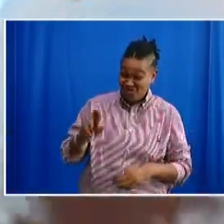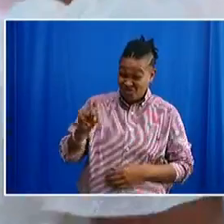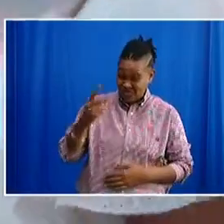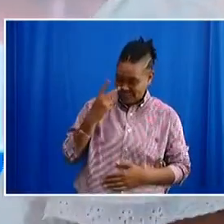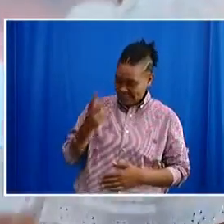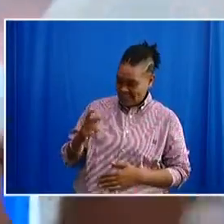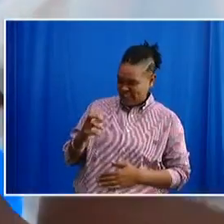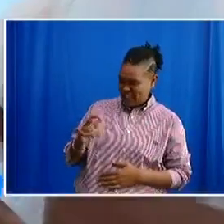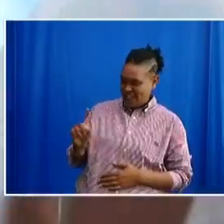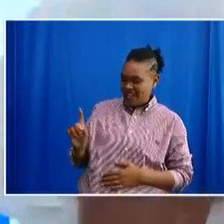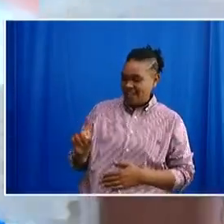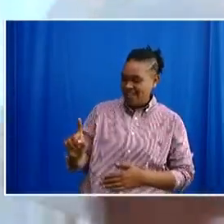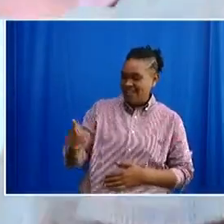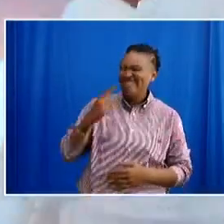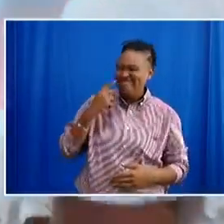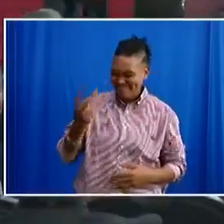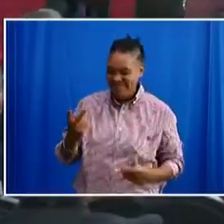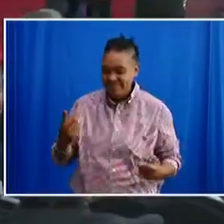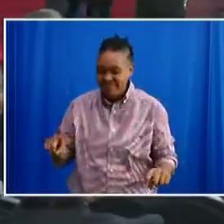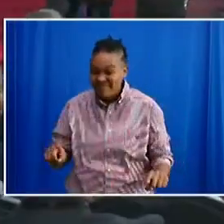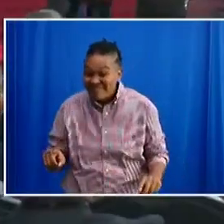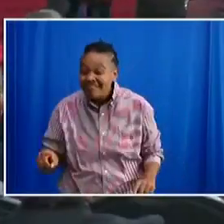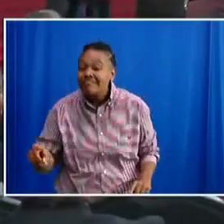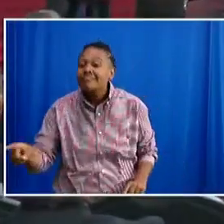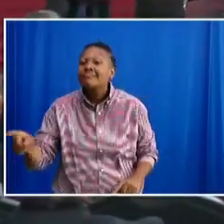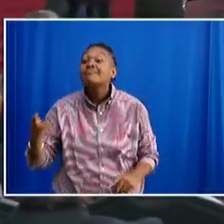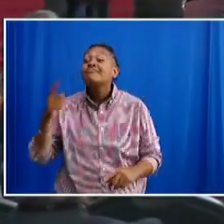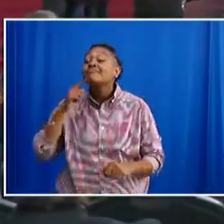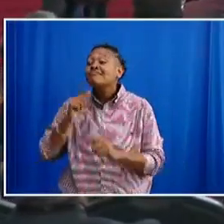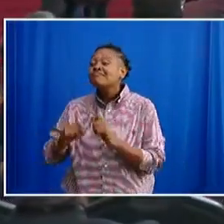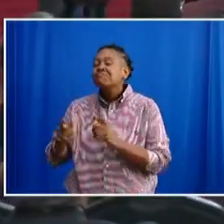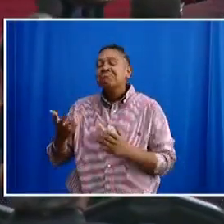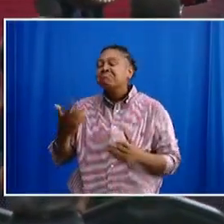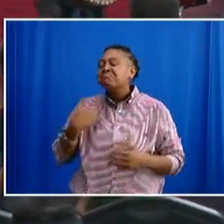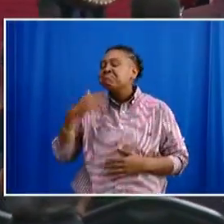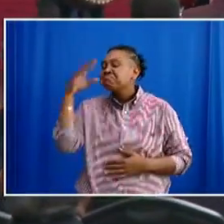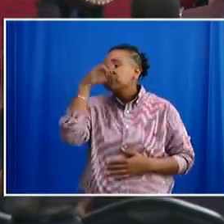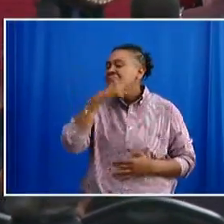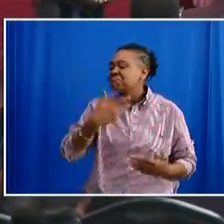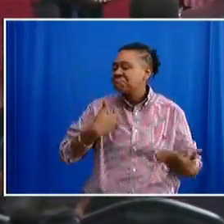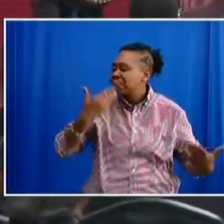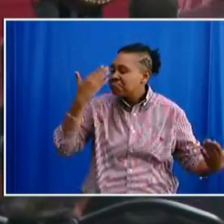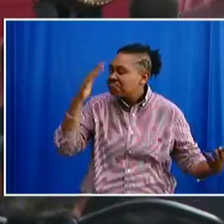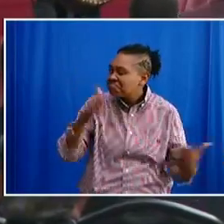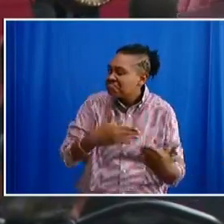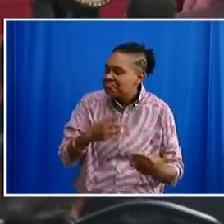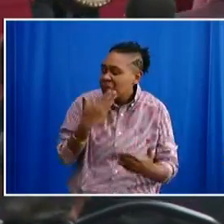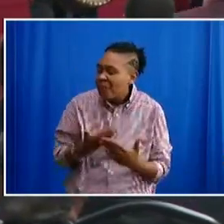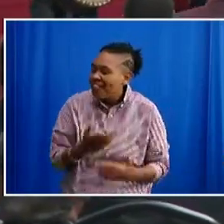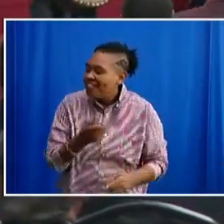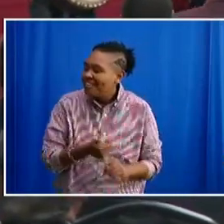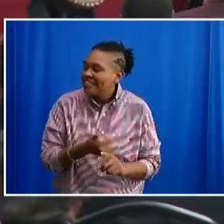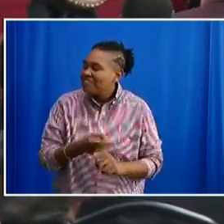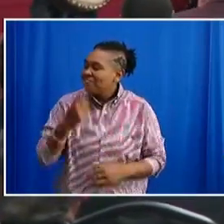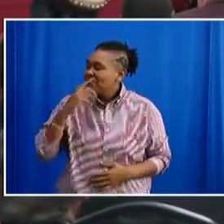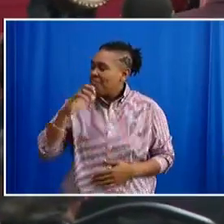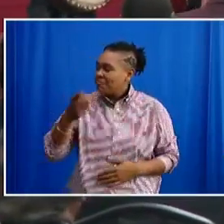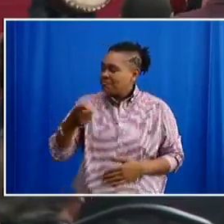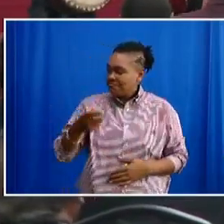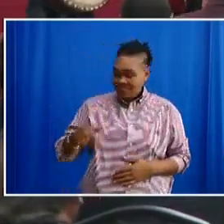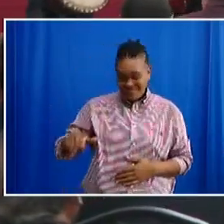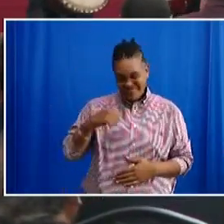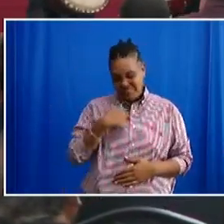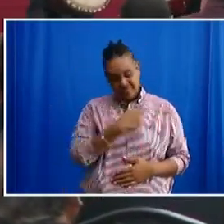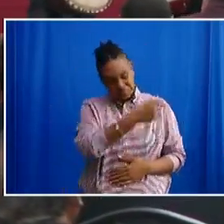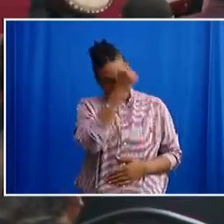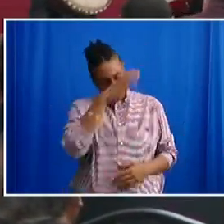road, sing Charlie Molly call you. them burhead man, we no chat to them. Sing Charlie Molly call you. Them burhead man,